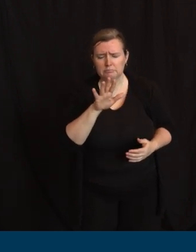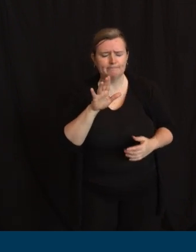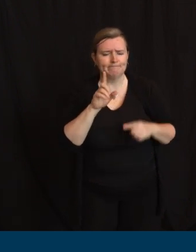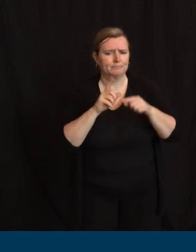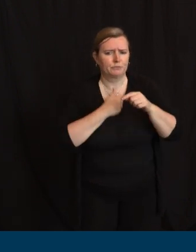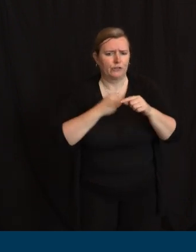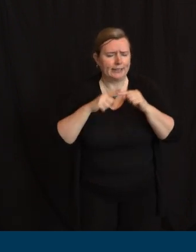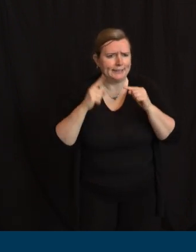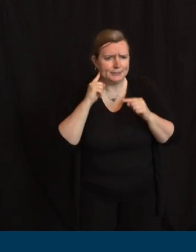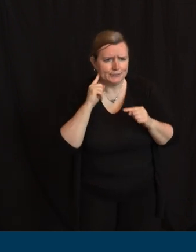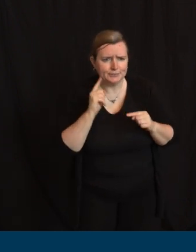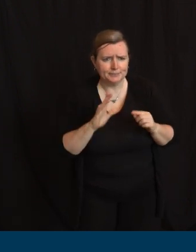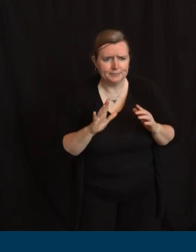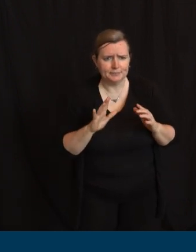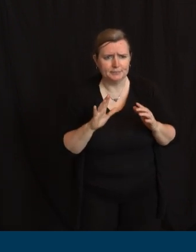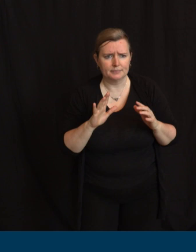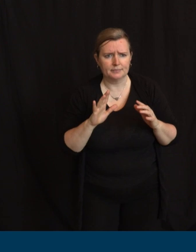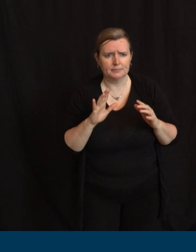the team after this.